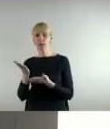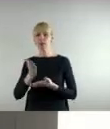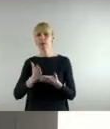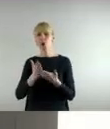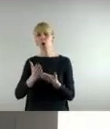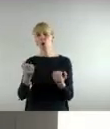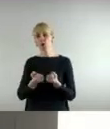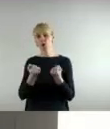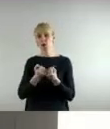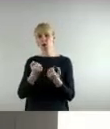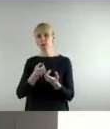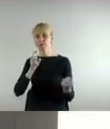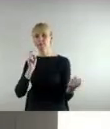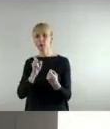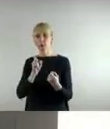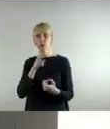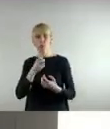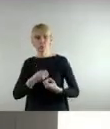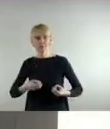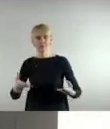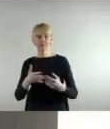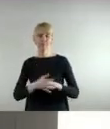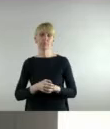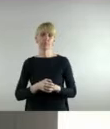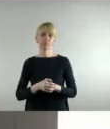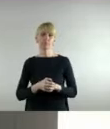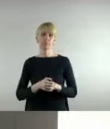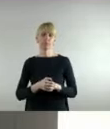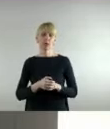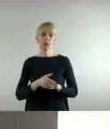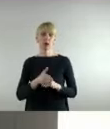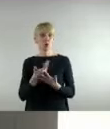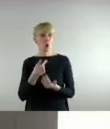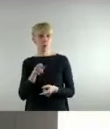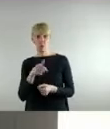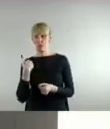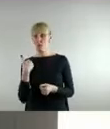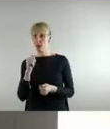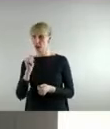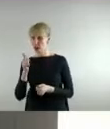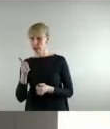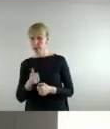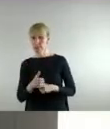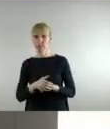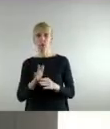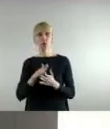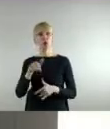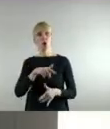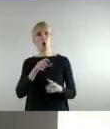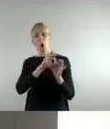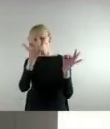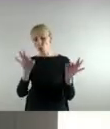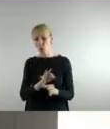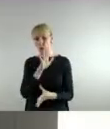implementation was the expertise with regard to the flood fighting equipment, with providing